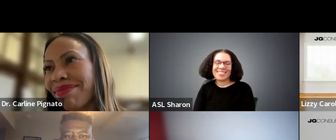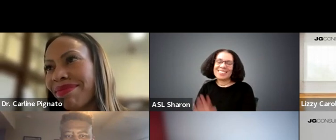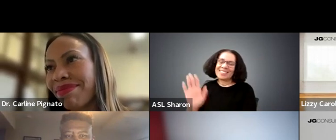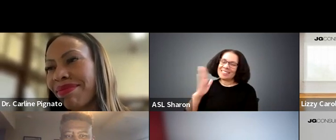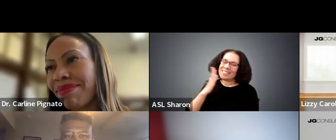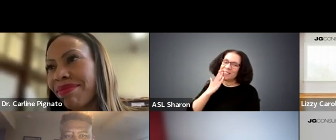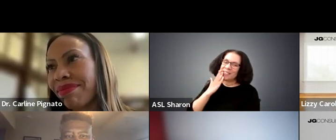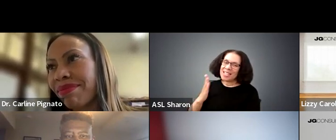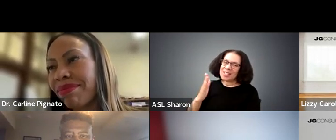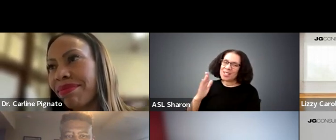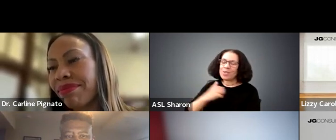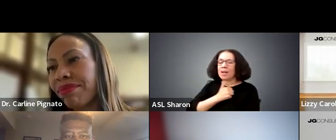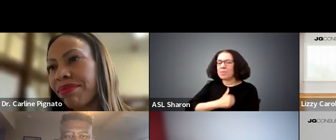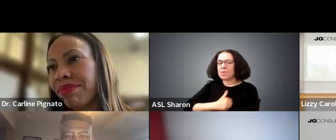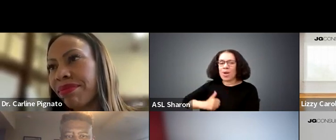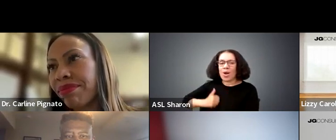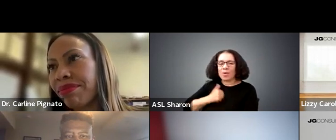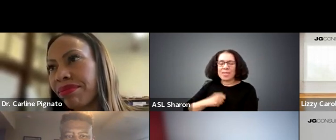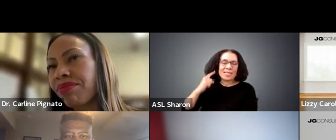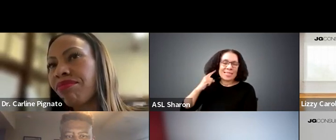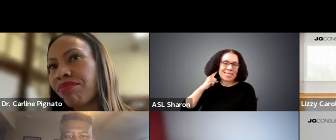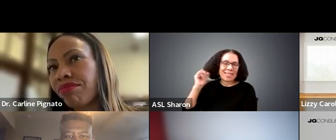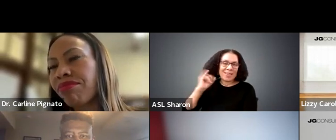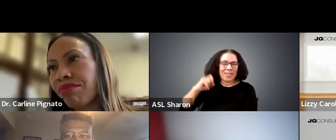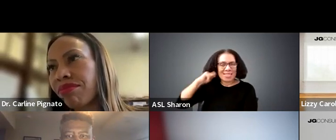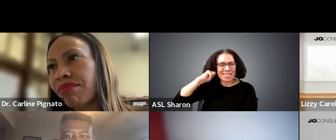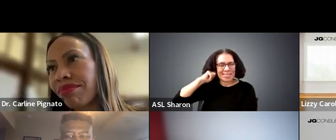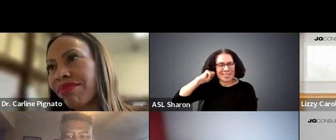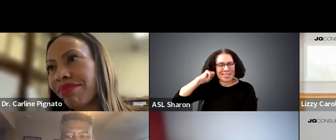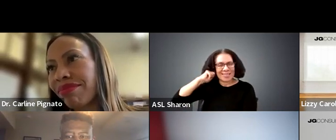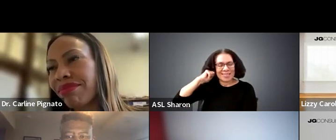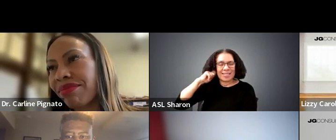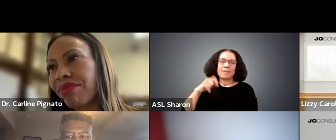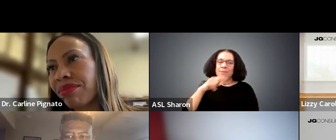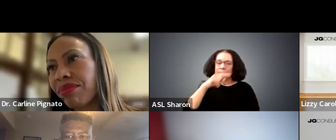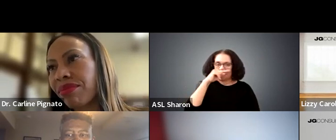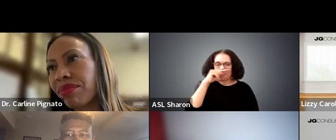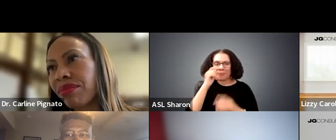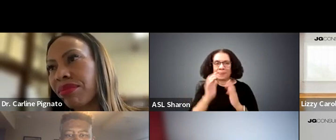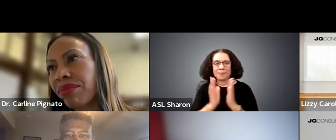Thanks. Yeah, no apologies. Turns out he has an ear infection, so that's why I was late. It's waiting for his prescription.